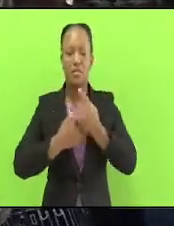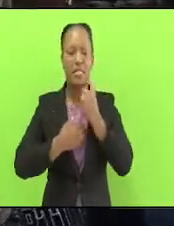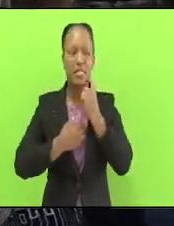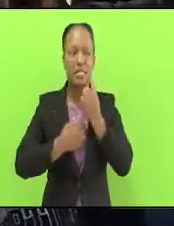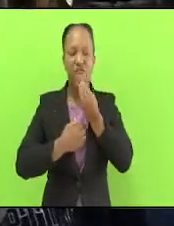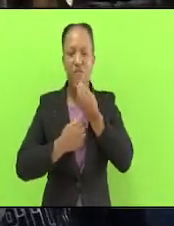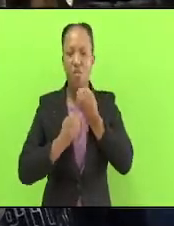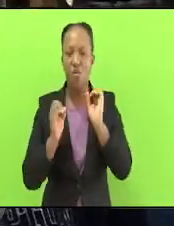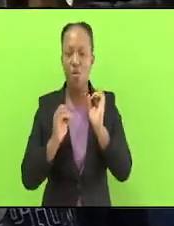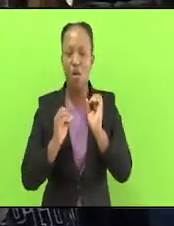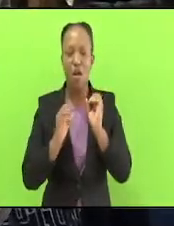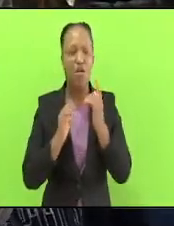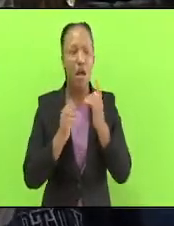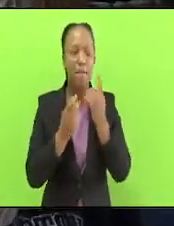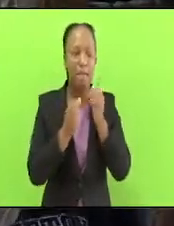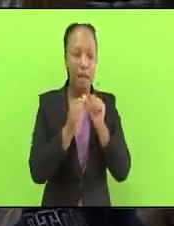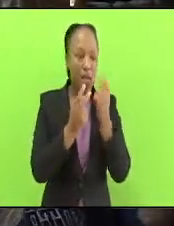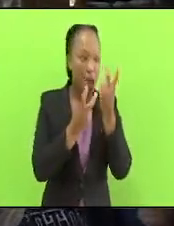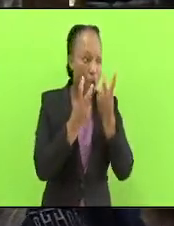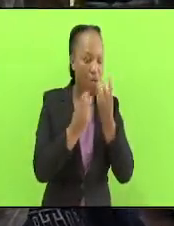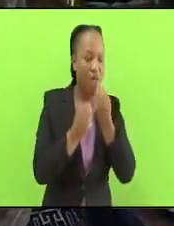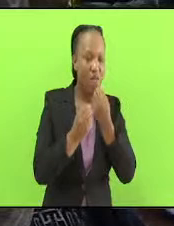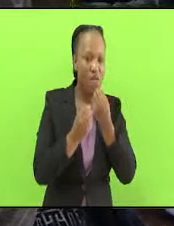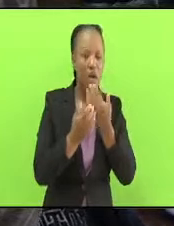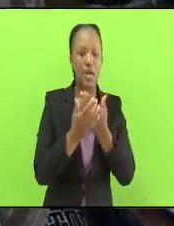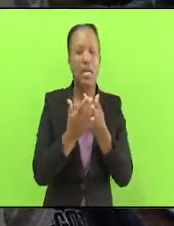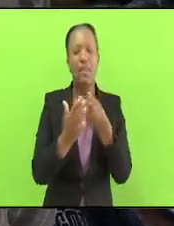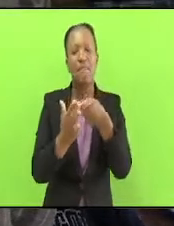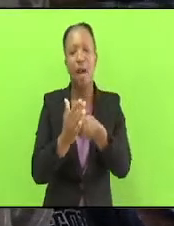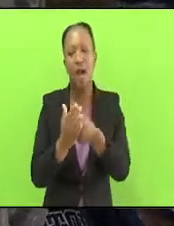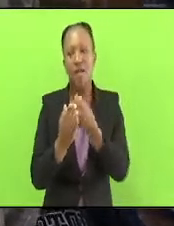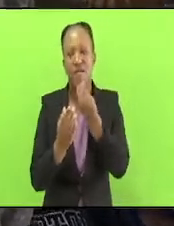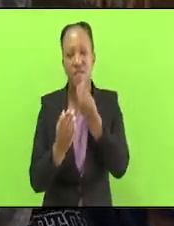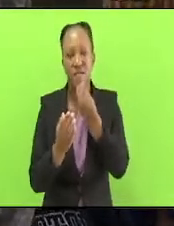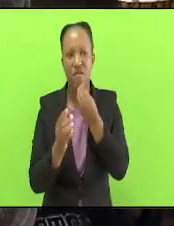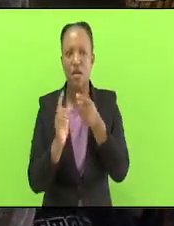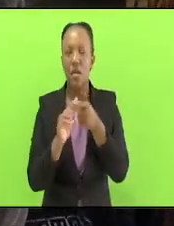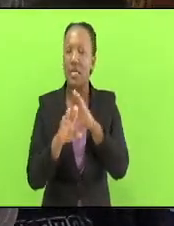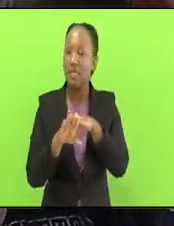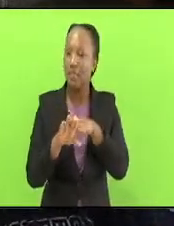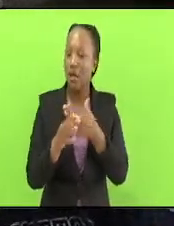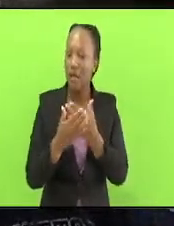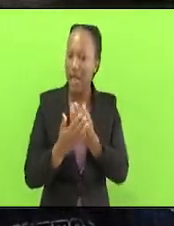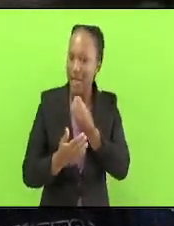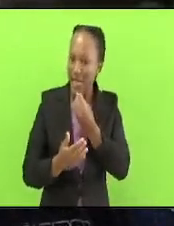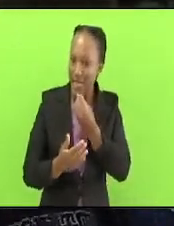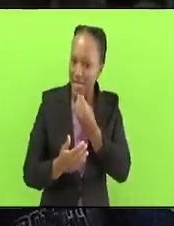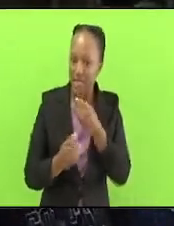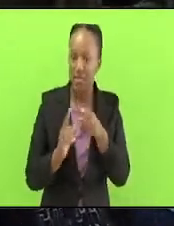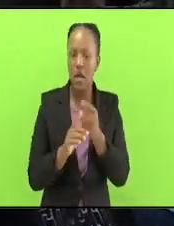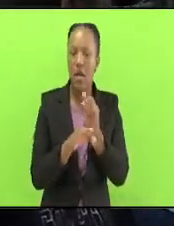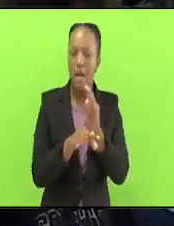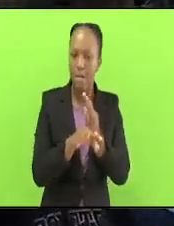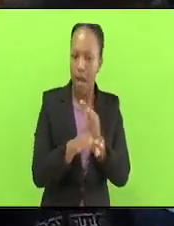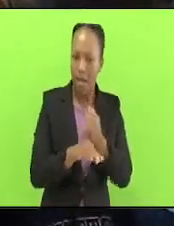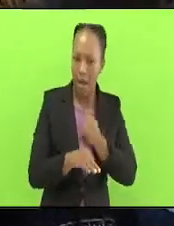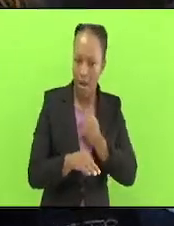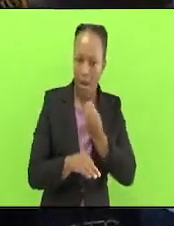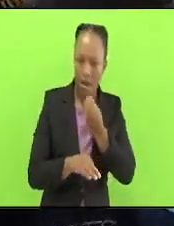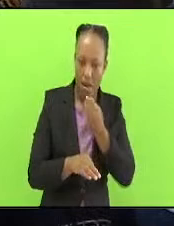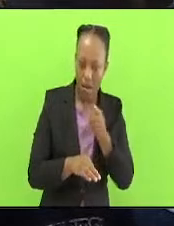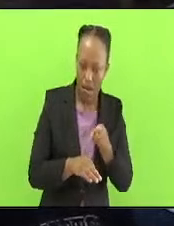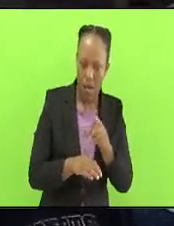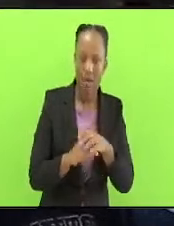ke sa go batla P job gore ke kgone go reka shabo ko gae bonna ke ba ka ba tsoga ba jile le papa ka P job ba go